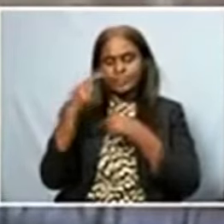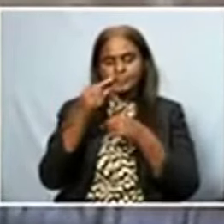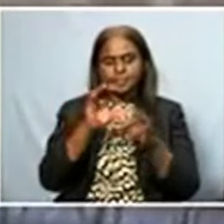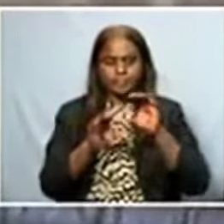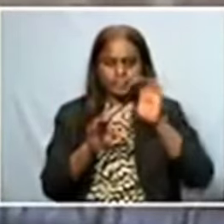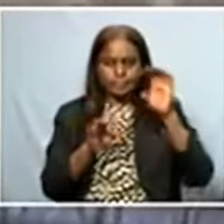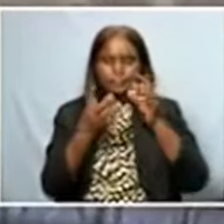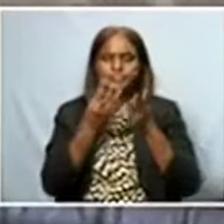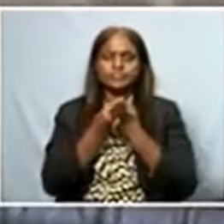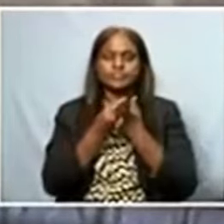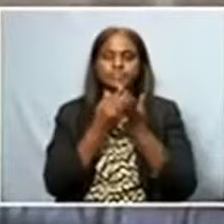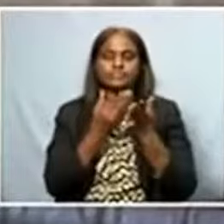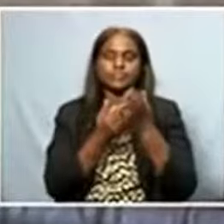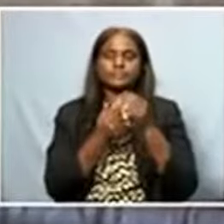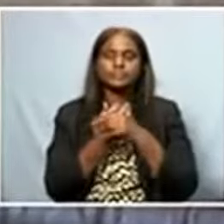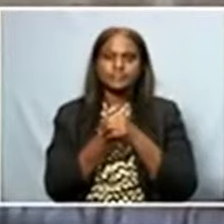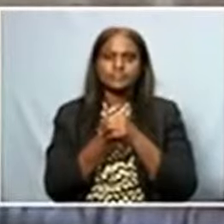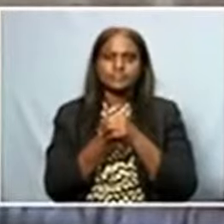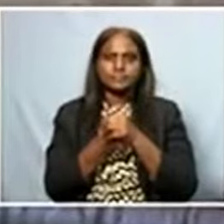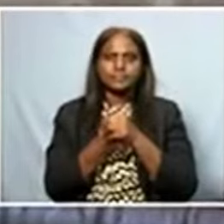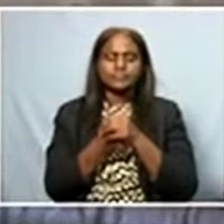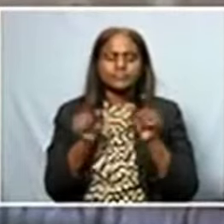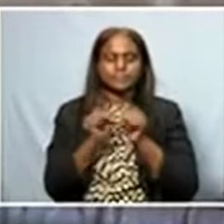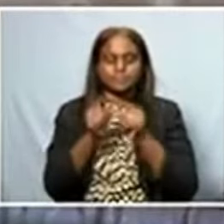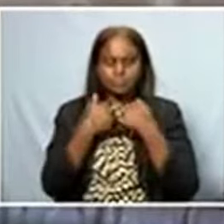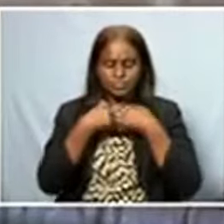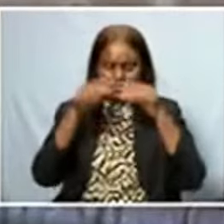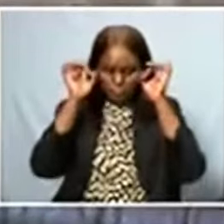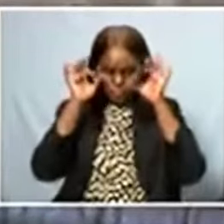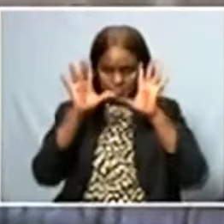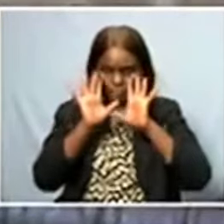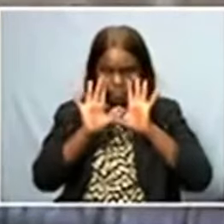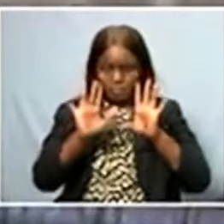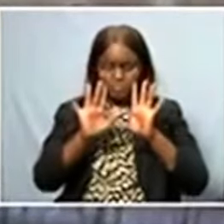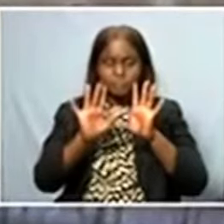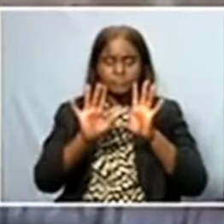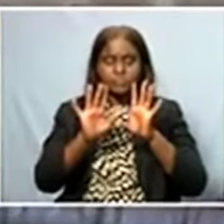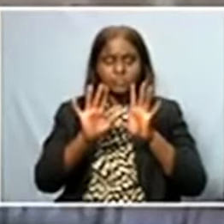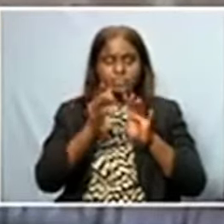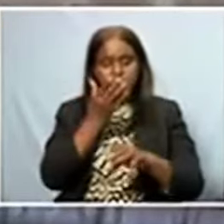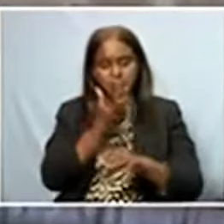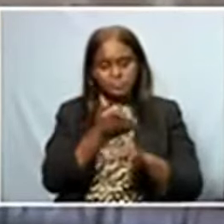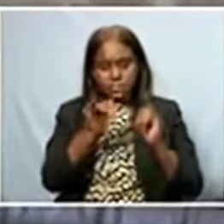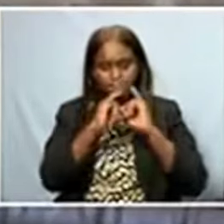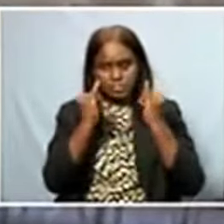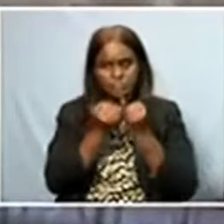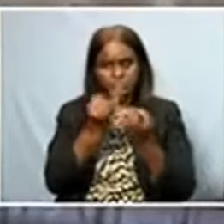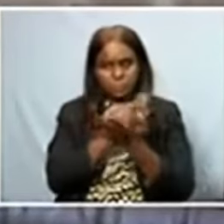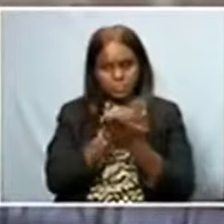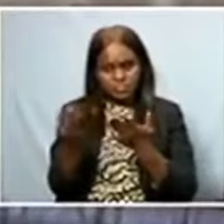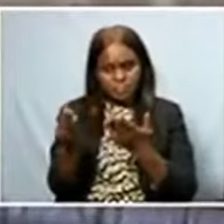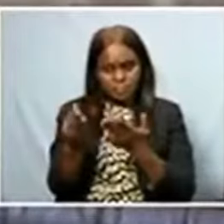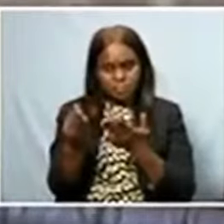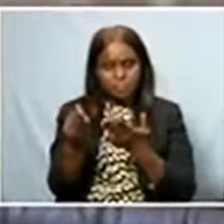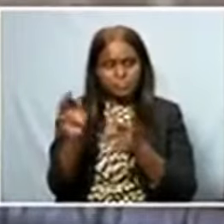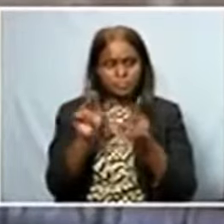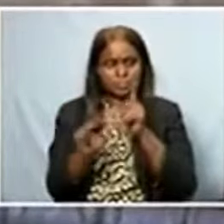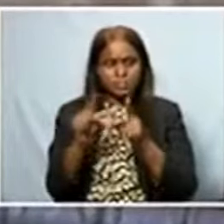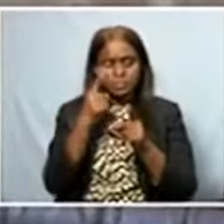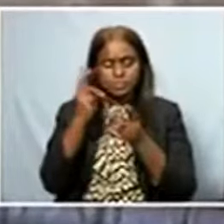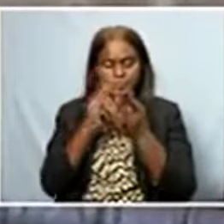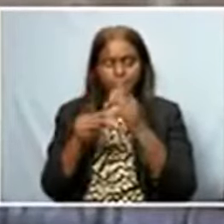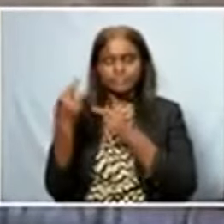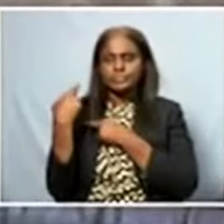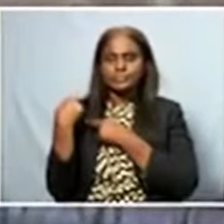appropriating money. Because there is a risk that this institution fails The people that will